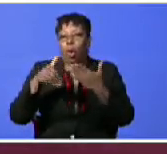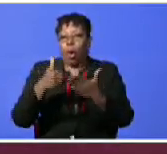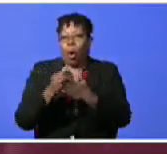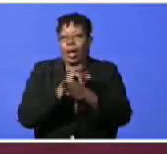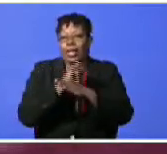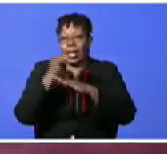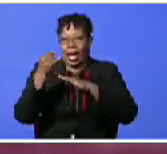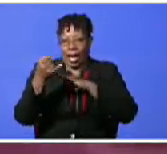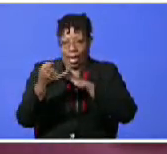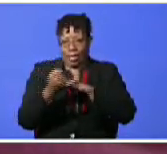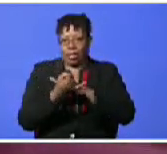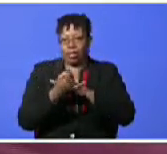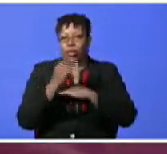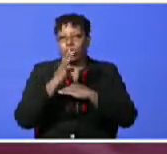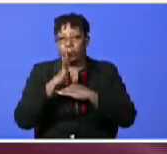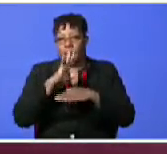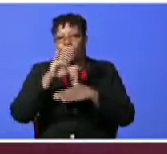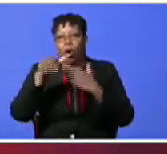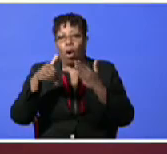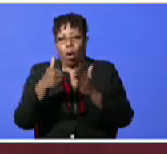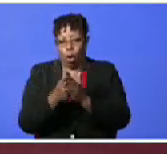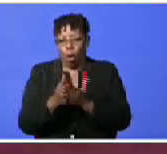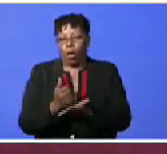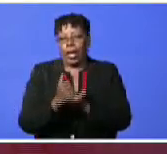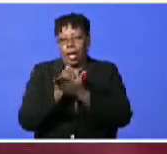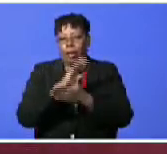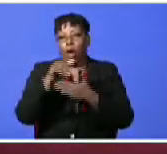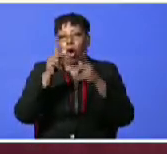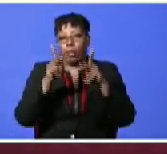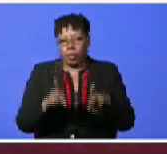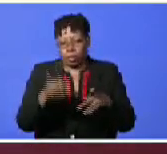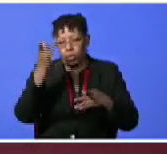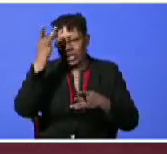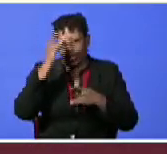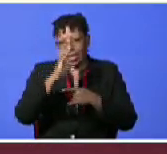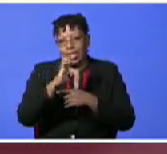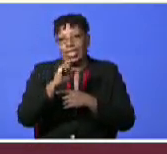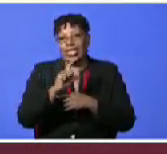it can advocate for all sicklers. Cleopatra Murphy, SAT&S Network News.